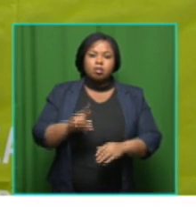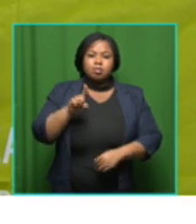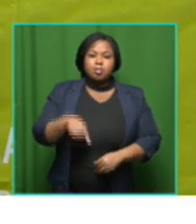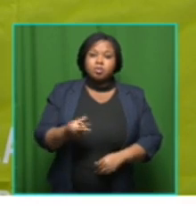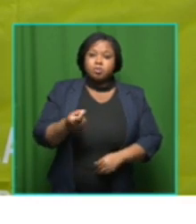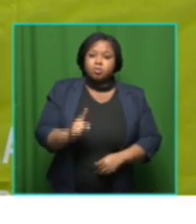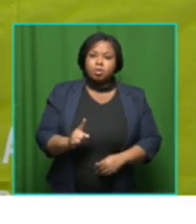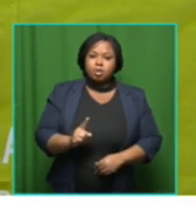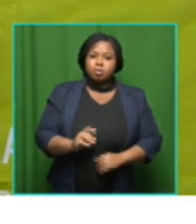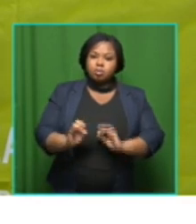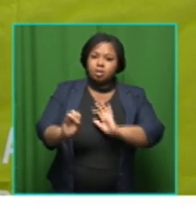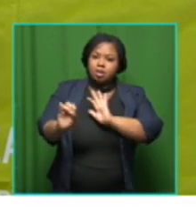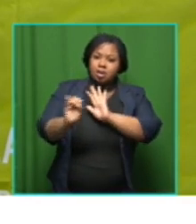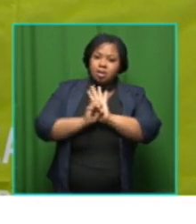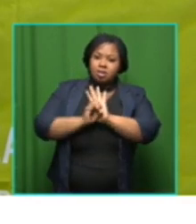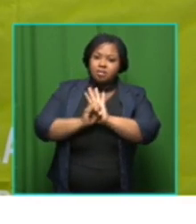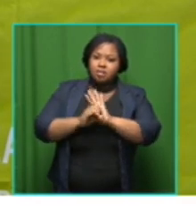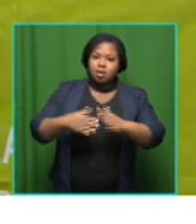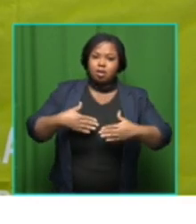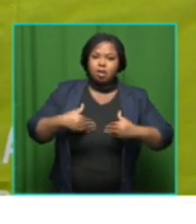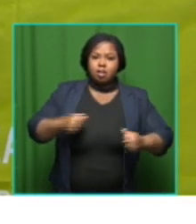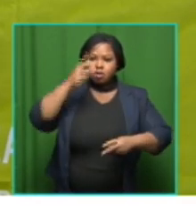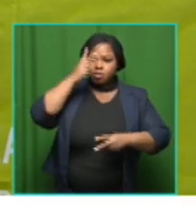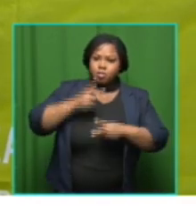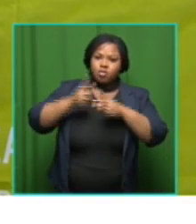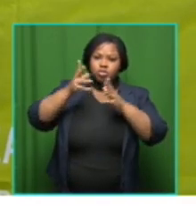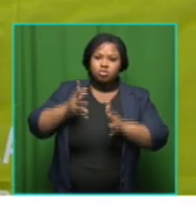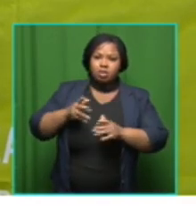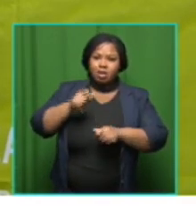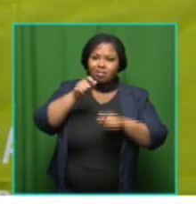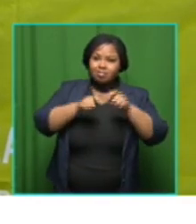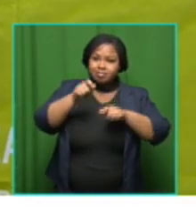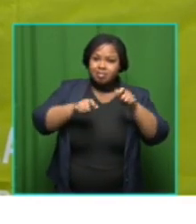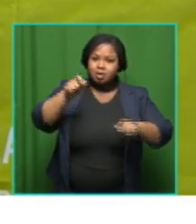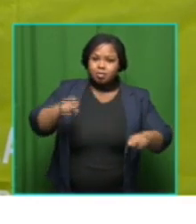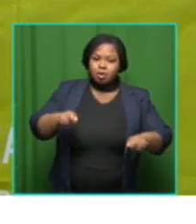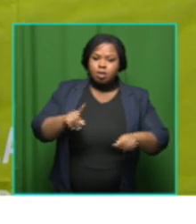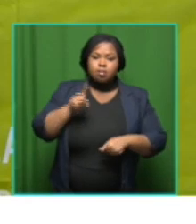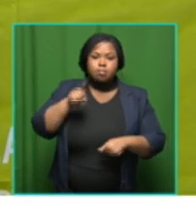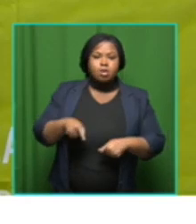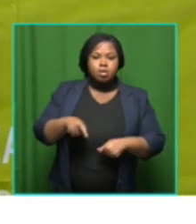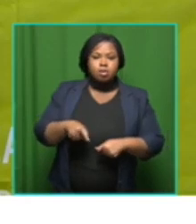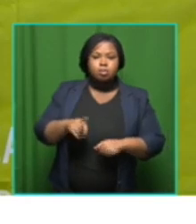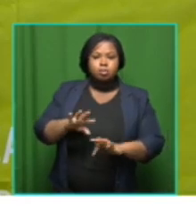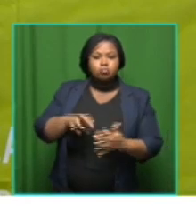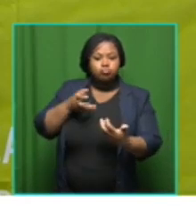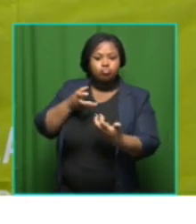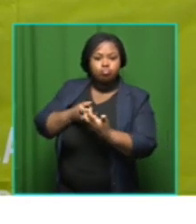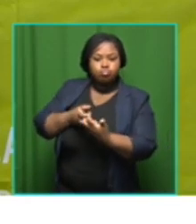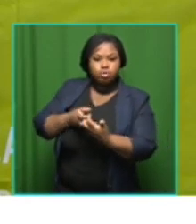health professionals who must be earmarked to focus on these COVID-19 teams.